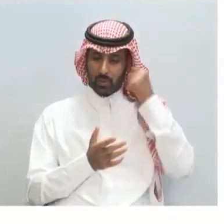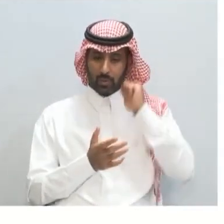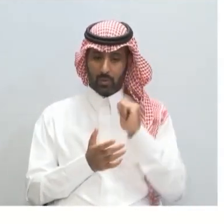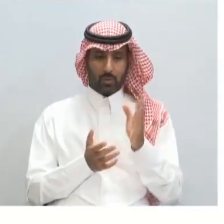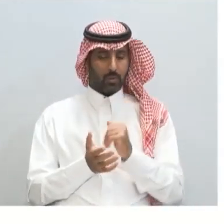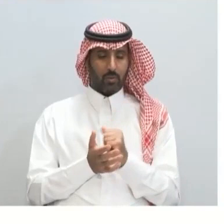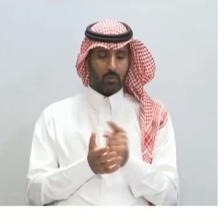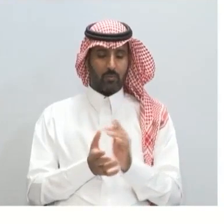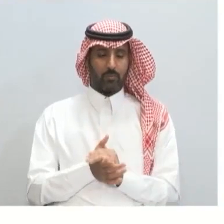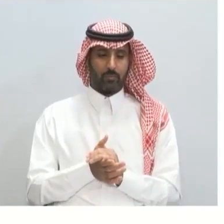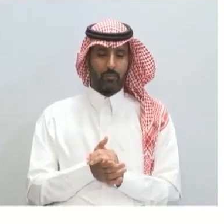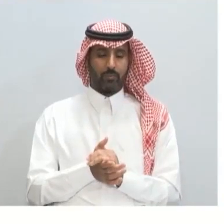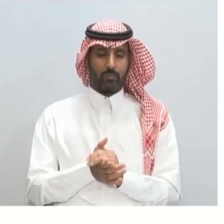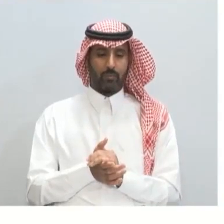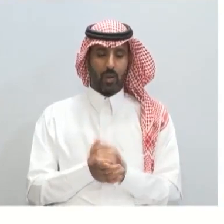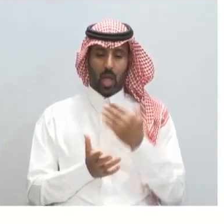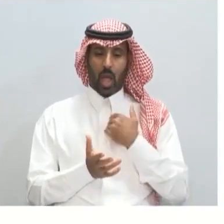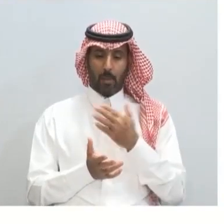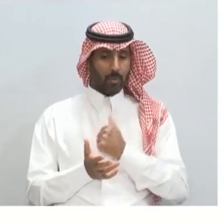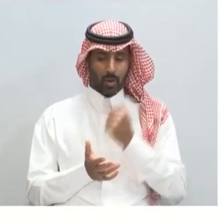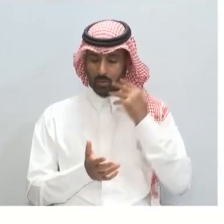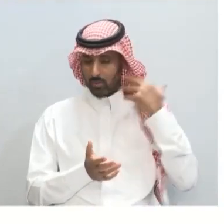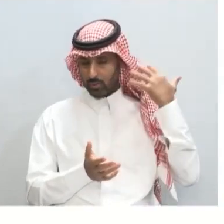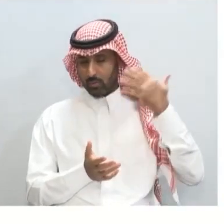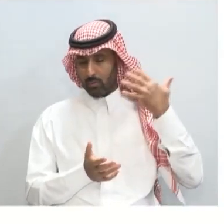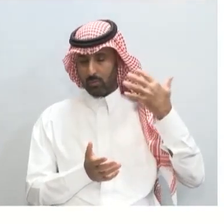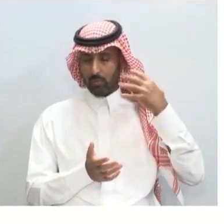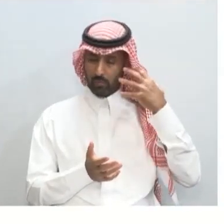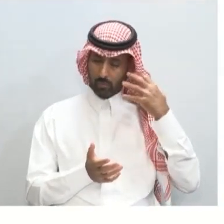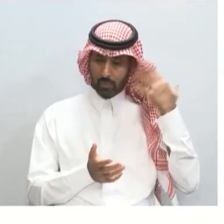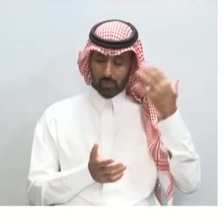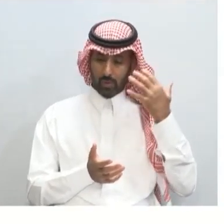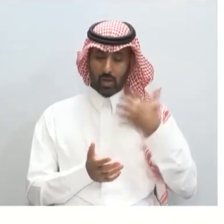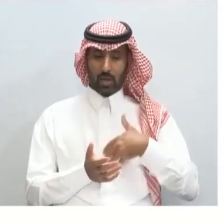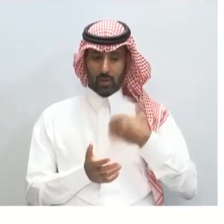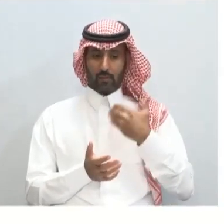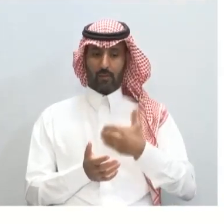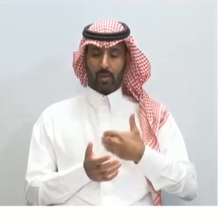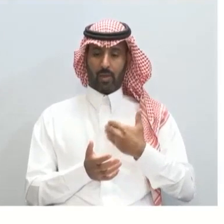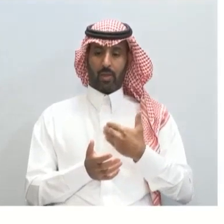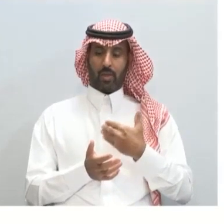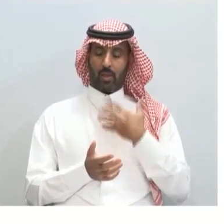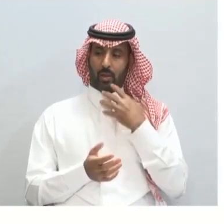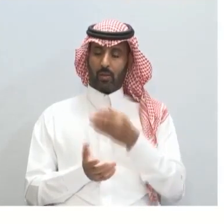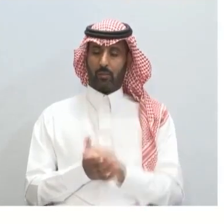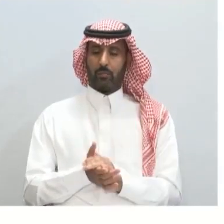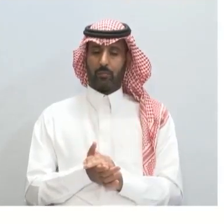not so number one I'm not dreaming feel as though